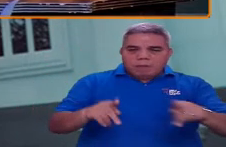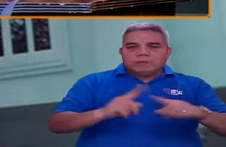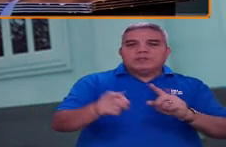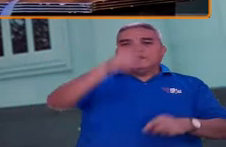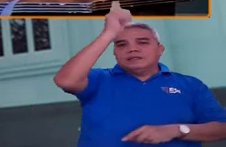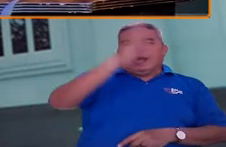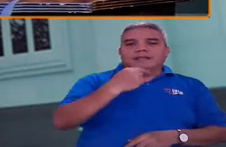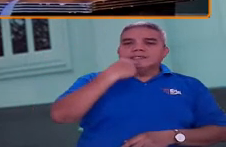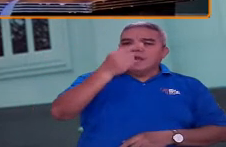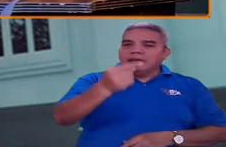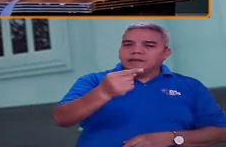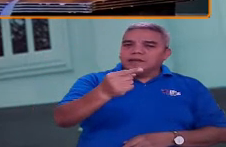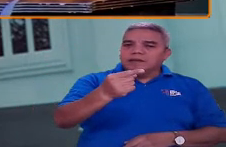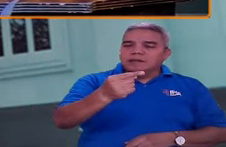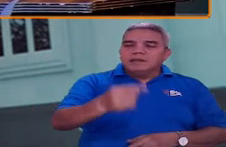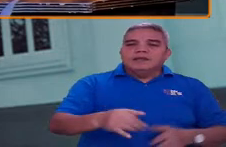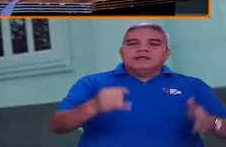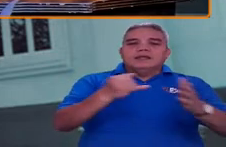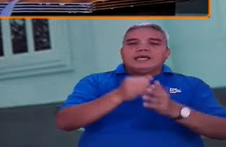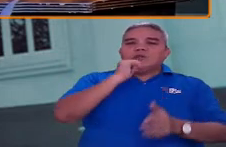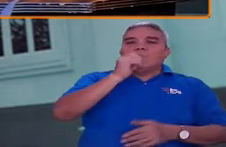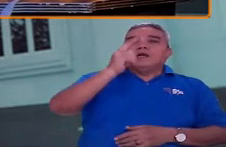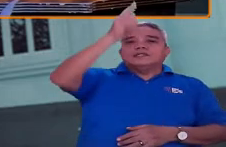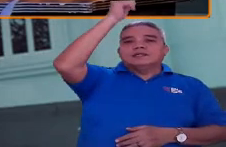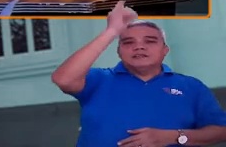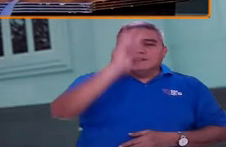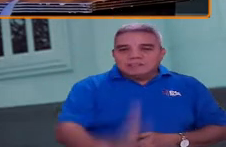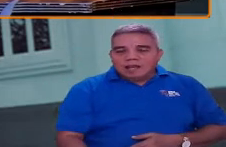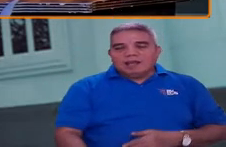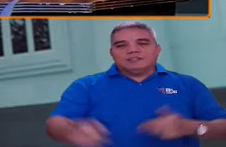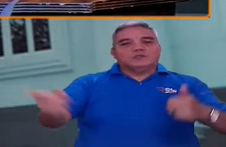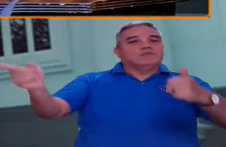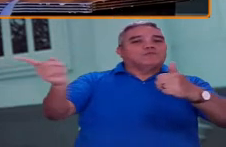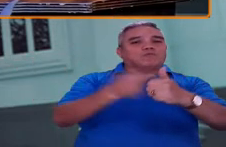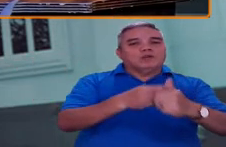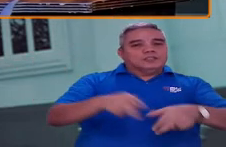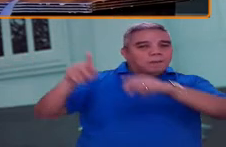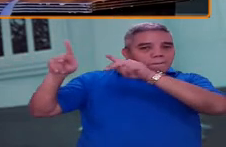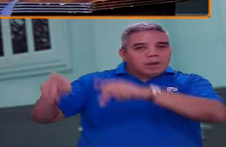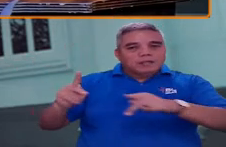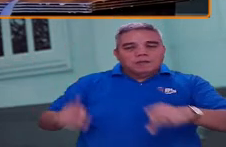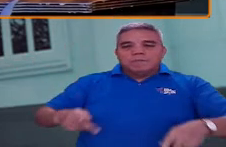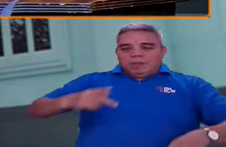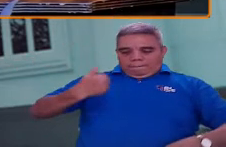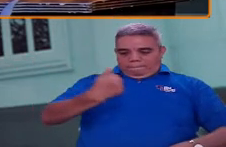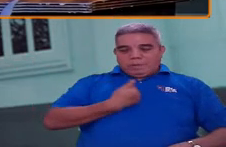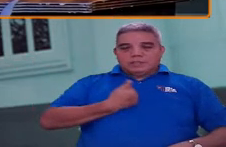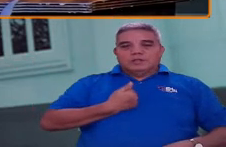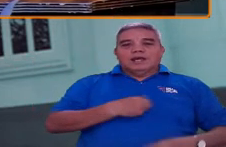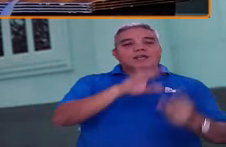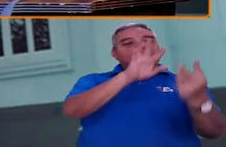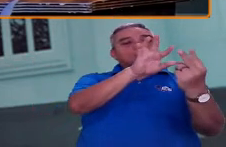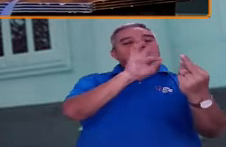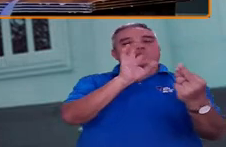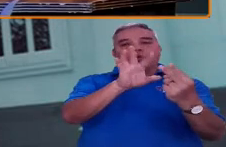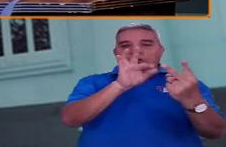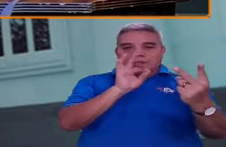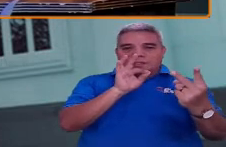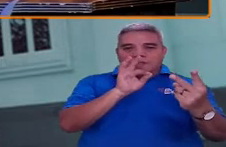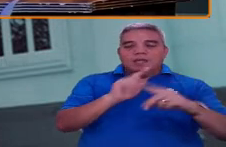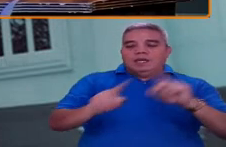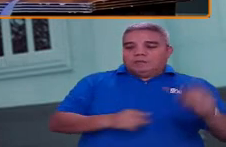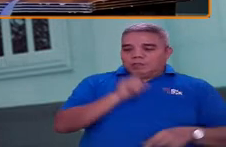God said. It was God's prerogative. It was God's personal choice. When He